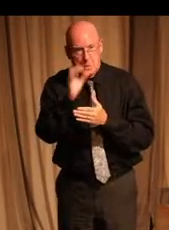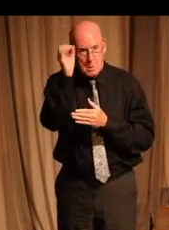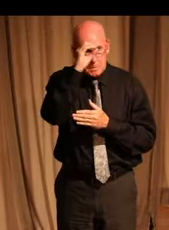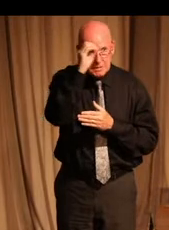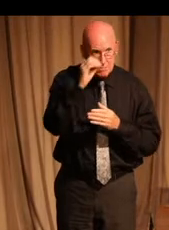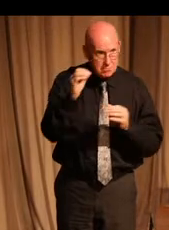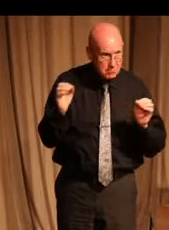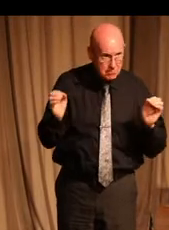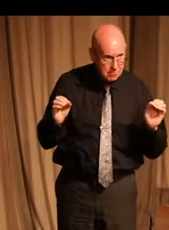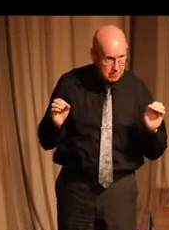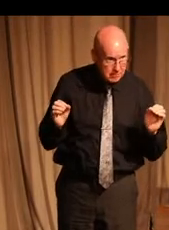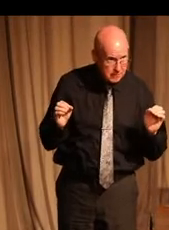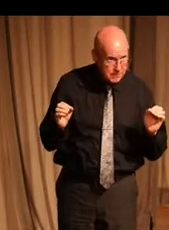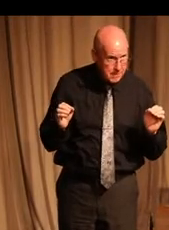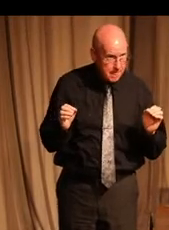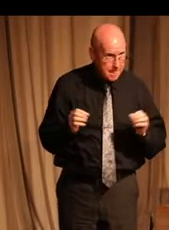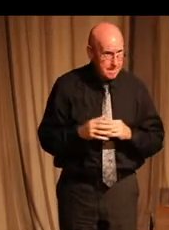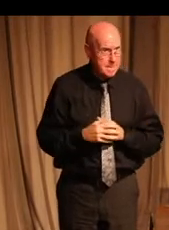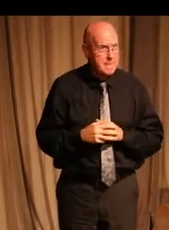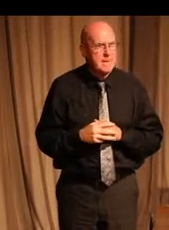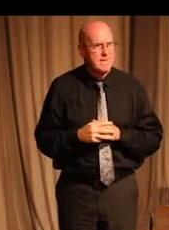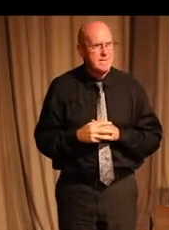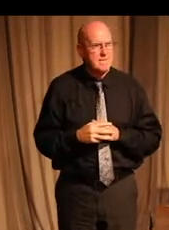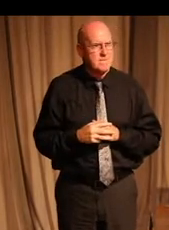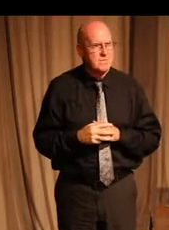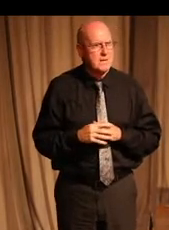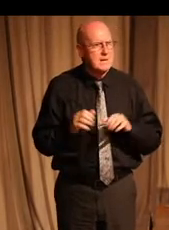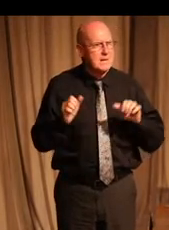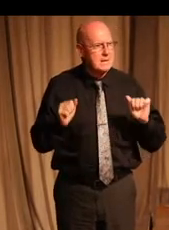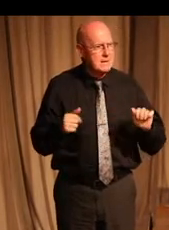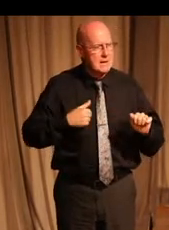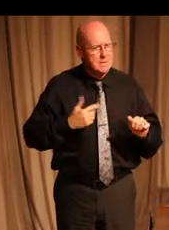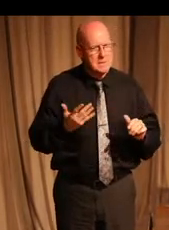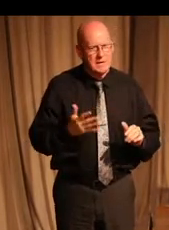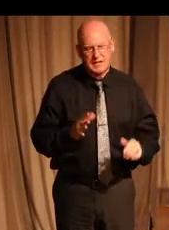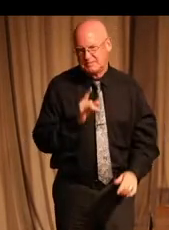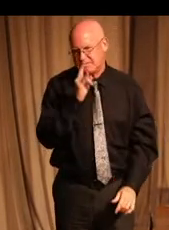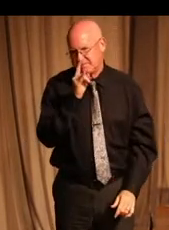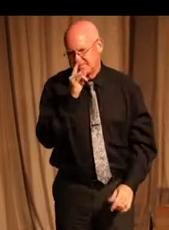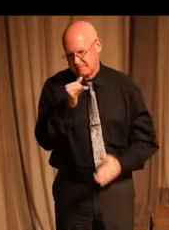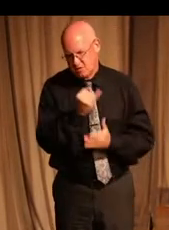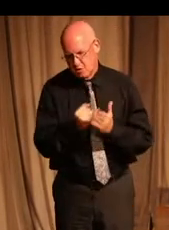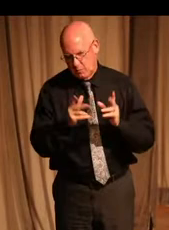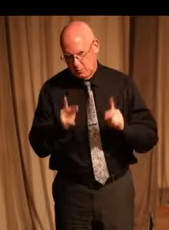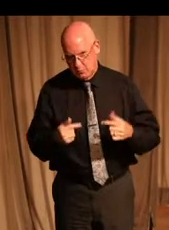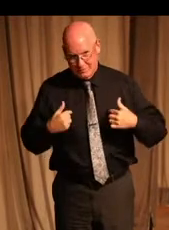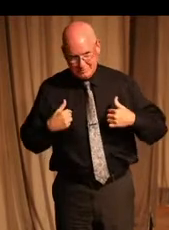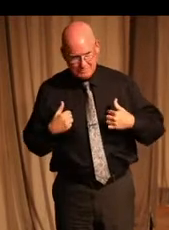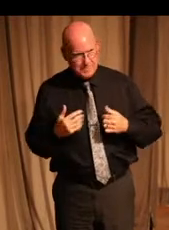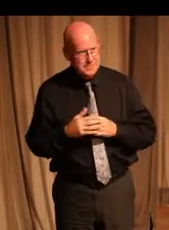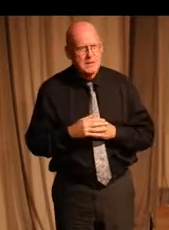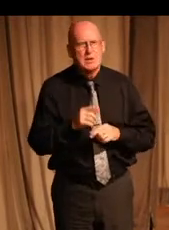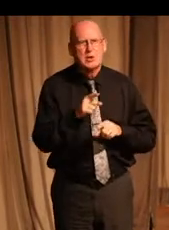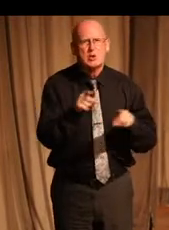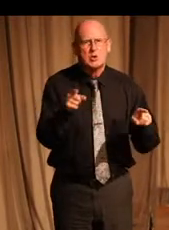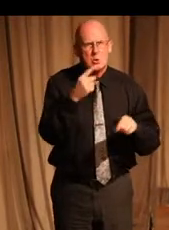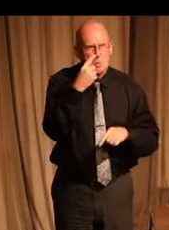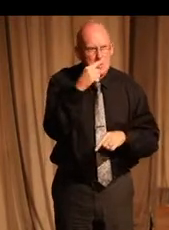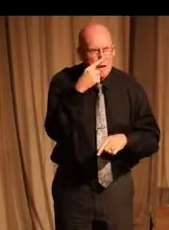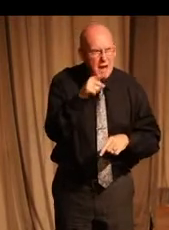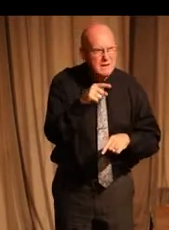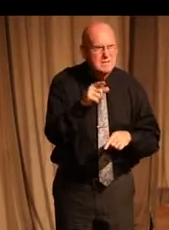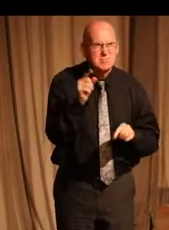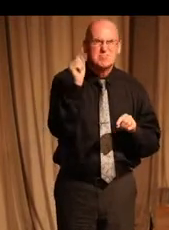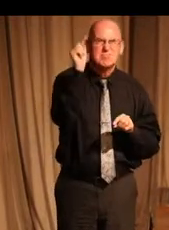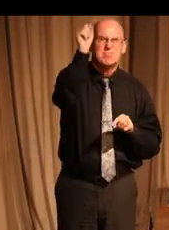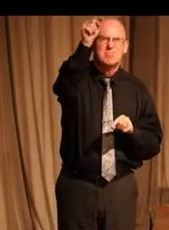All right, go home. Can I be like a woo-woo artsy person myself, basically? Do you mind at the back,